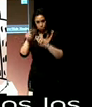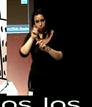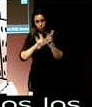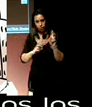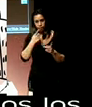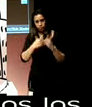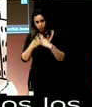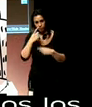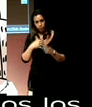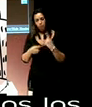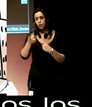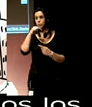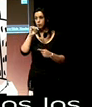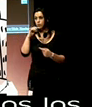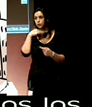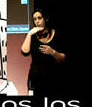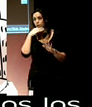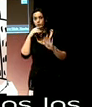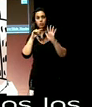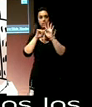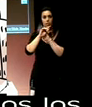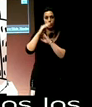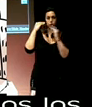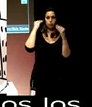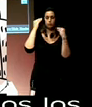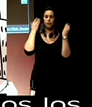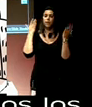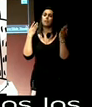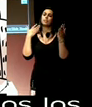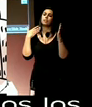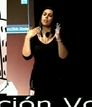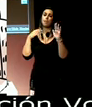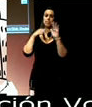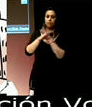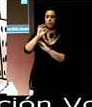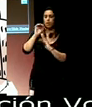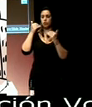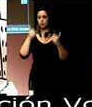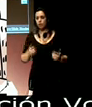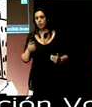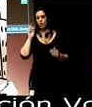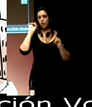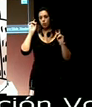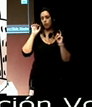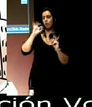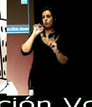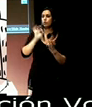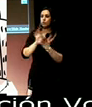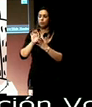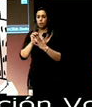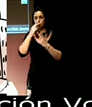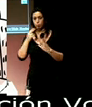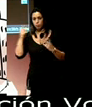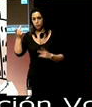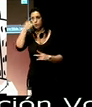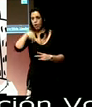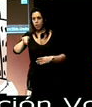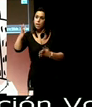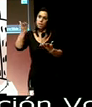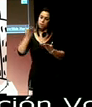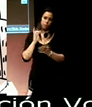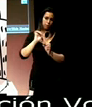There's 200 million euros in awards. I invite you to take